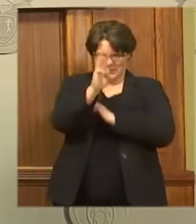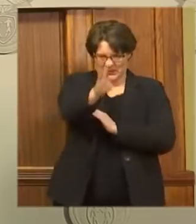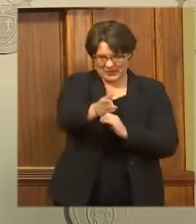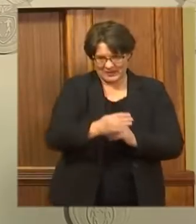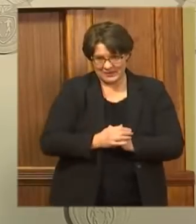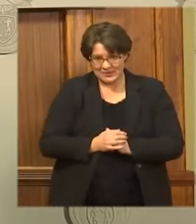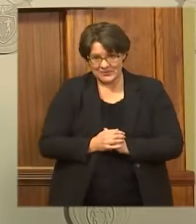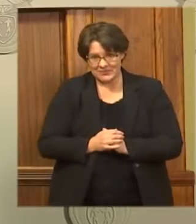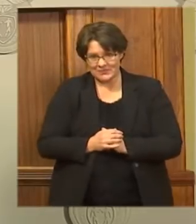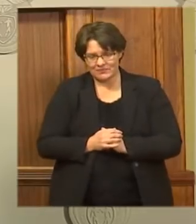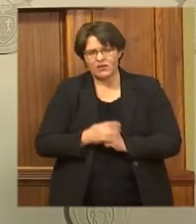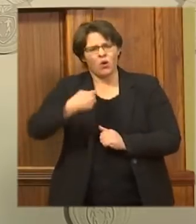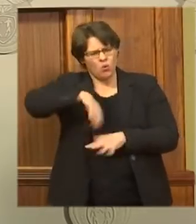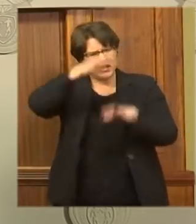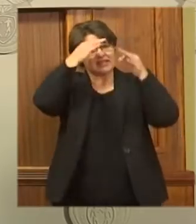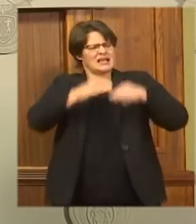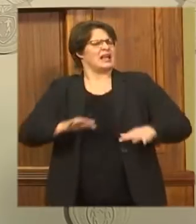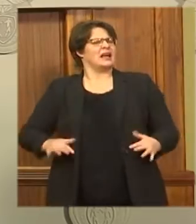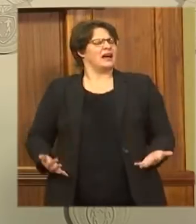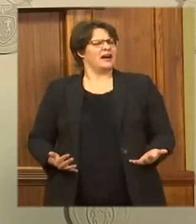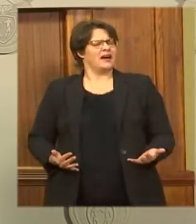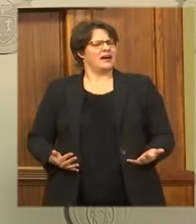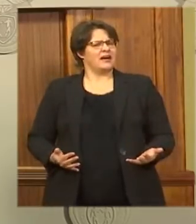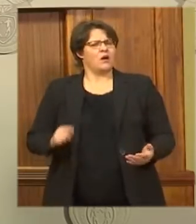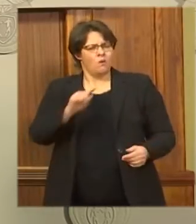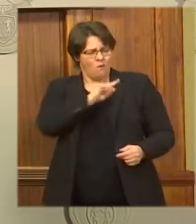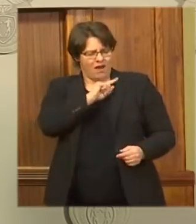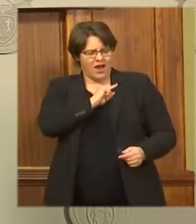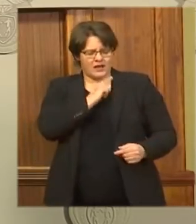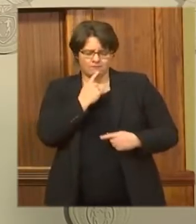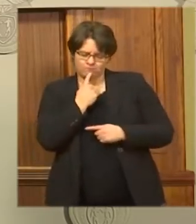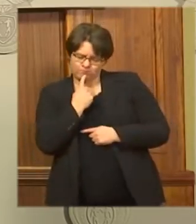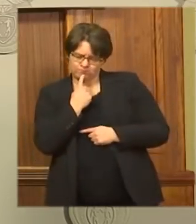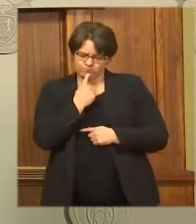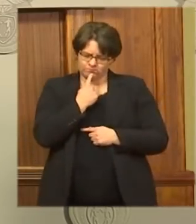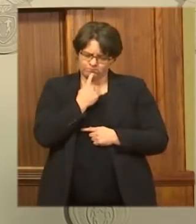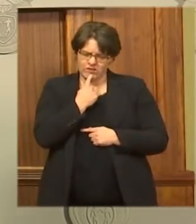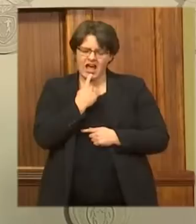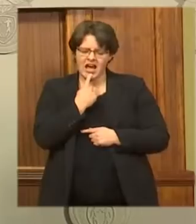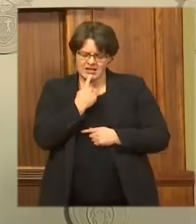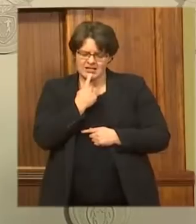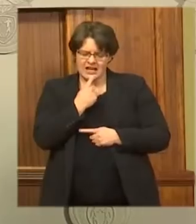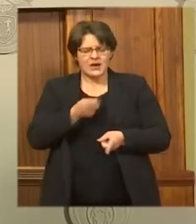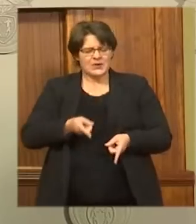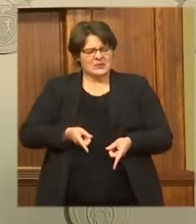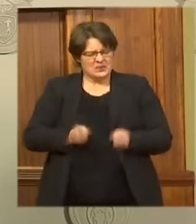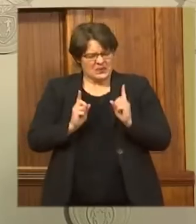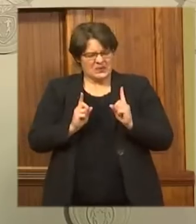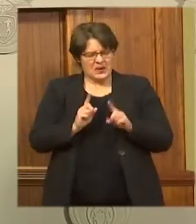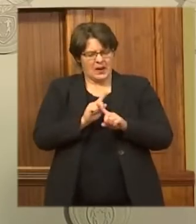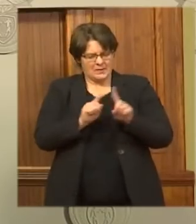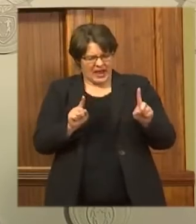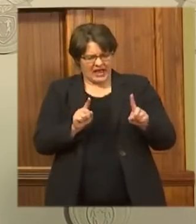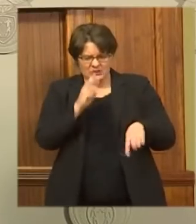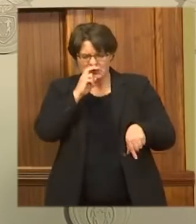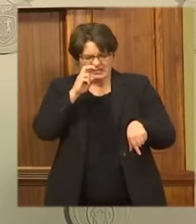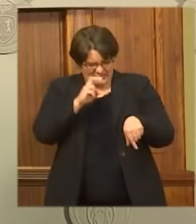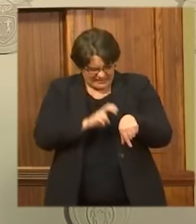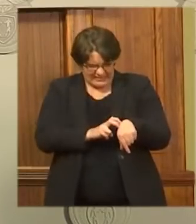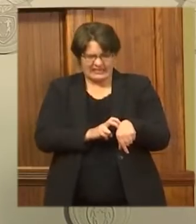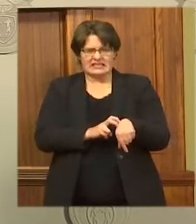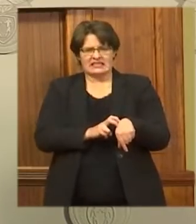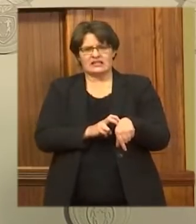We have taken this decision with due care and seriousness, appreciating